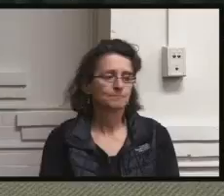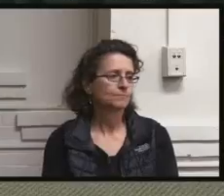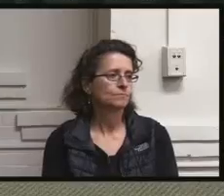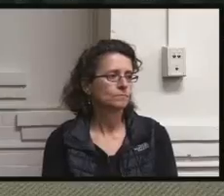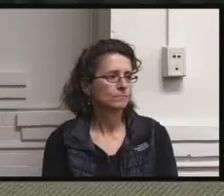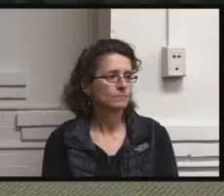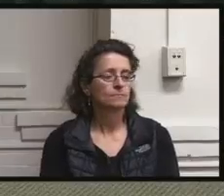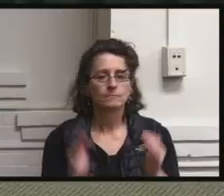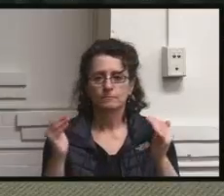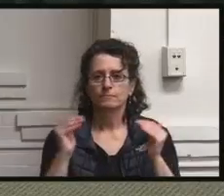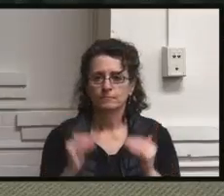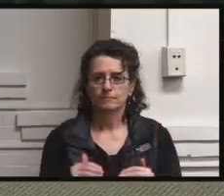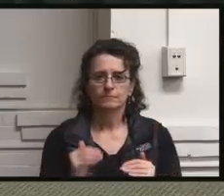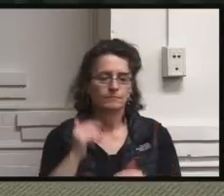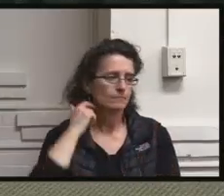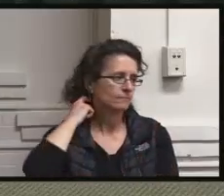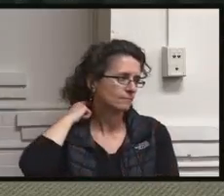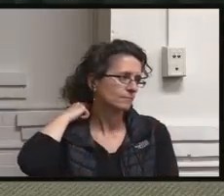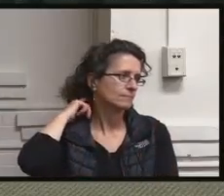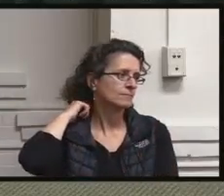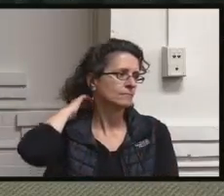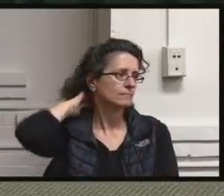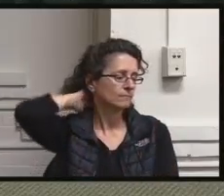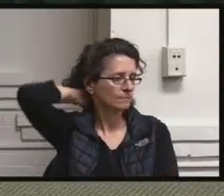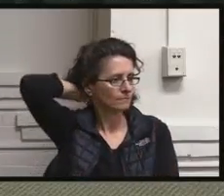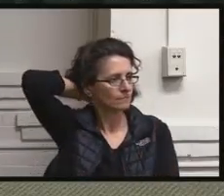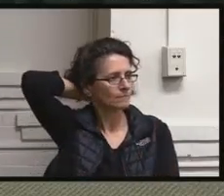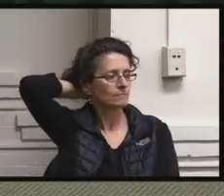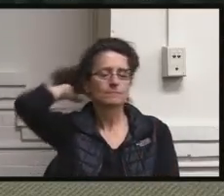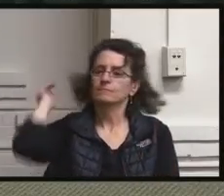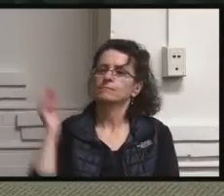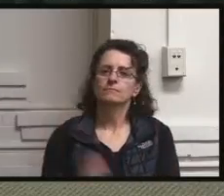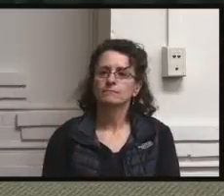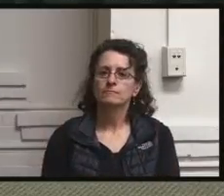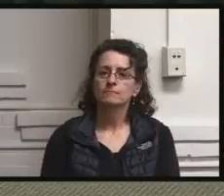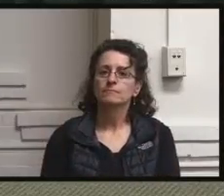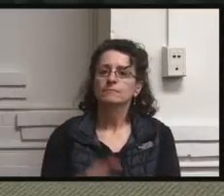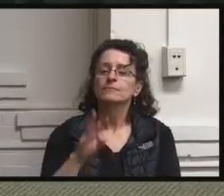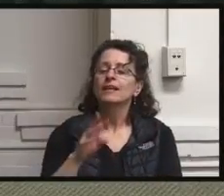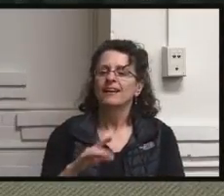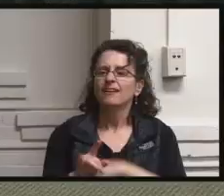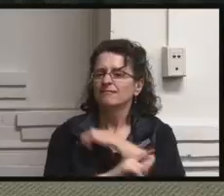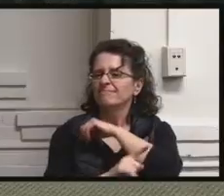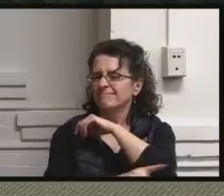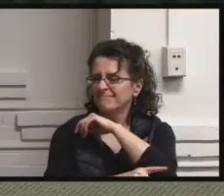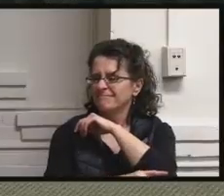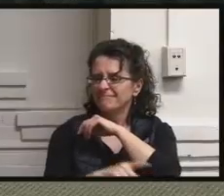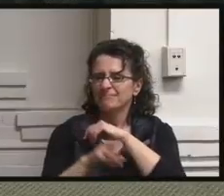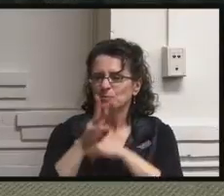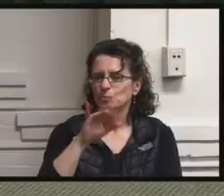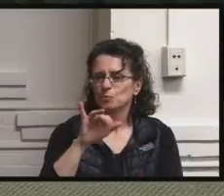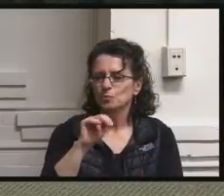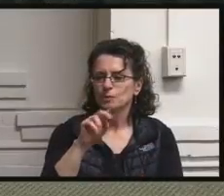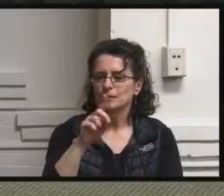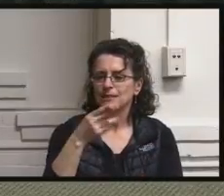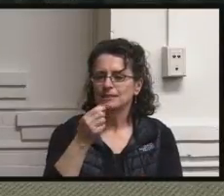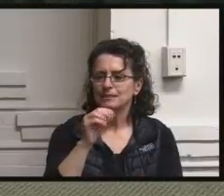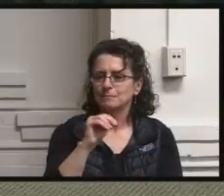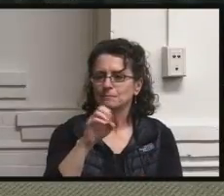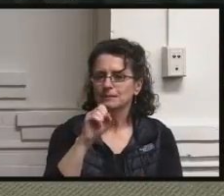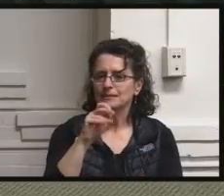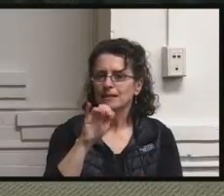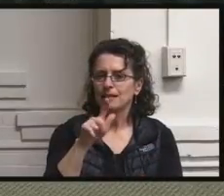So the next matter on the agenda tonight is Wyndham Solid Waste Management District and other